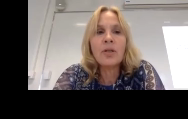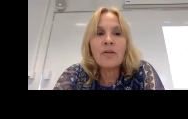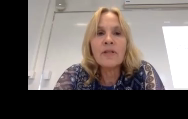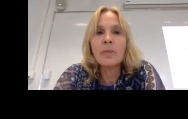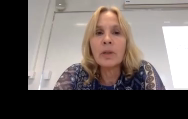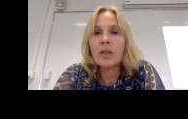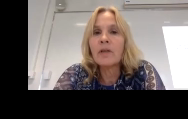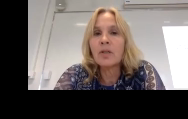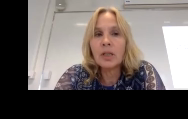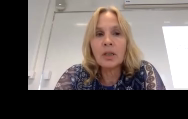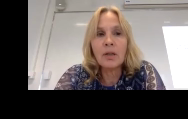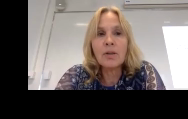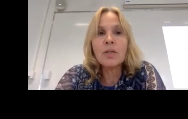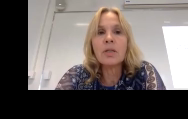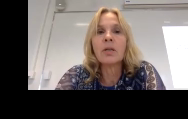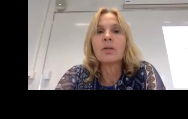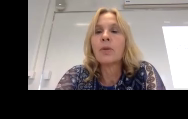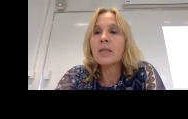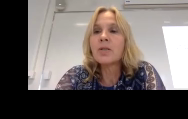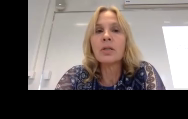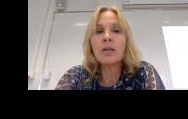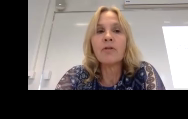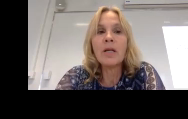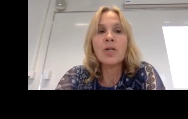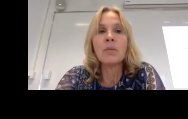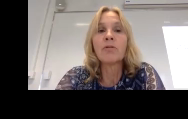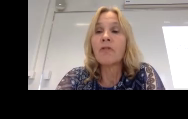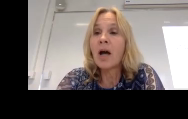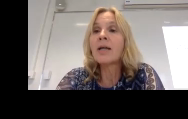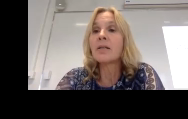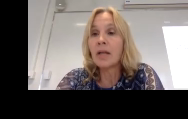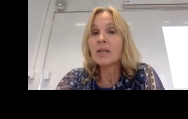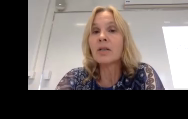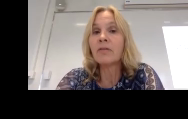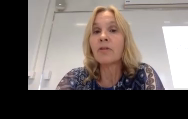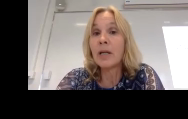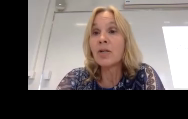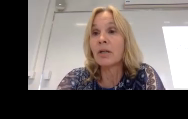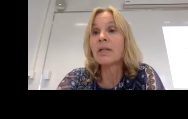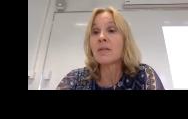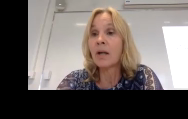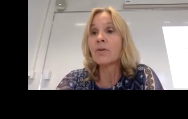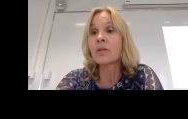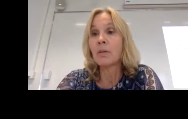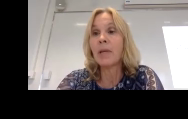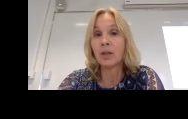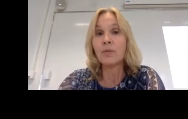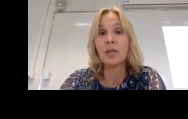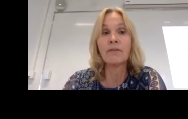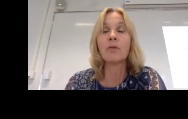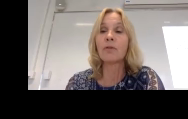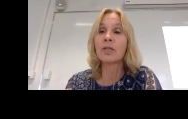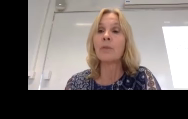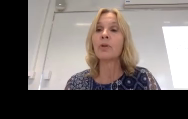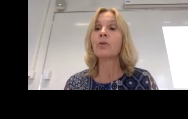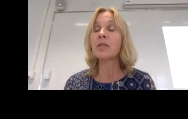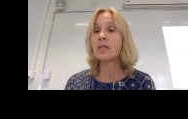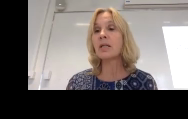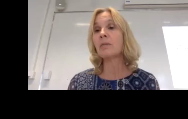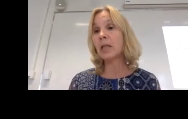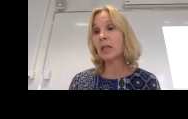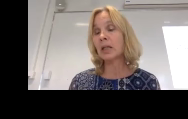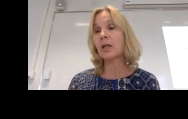One, due to the visibility of the articulators, transitional information provides lexical information that signers make use of. So for example,